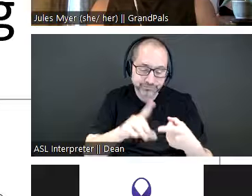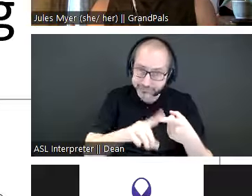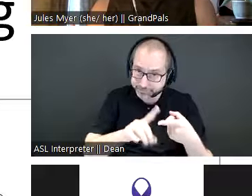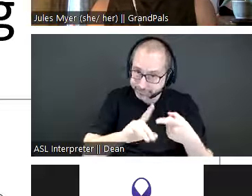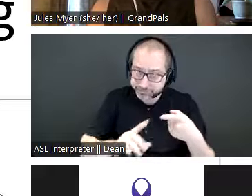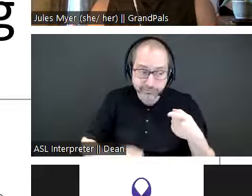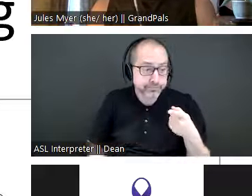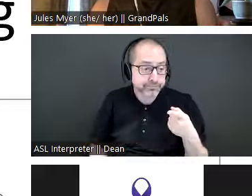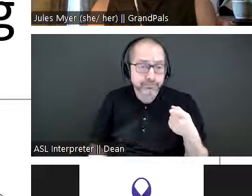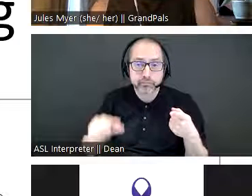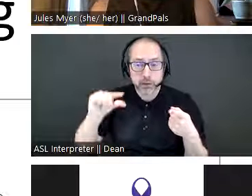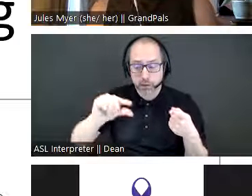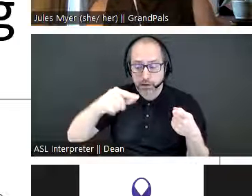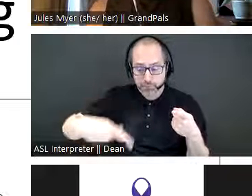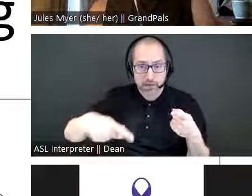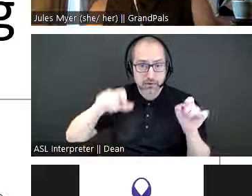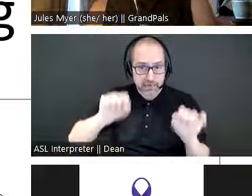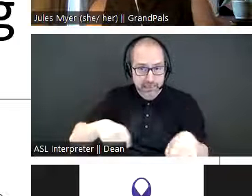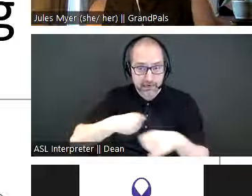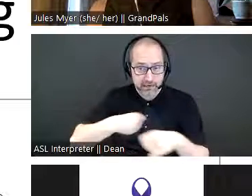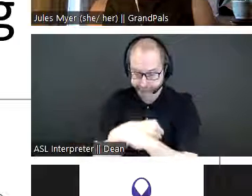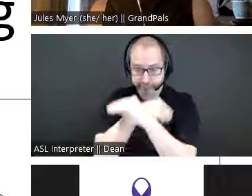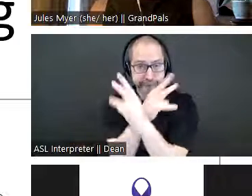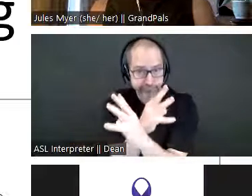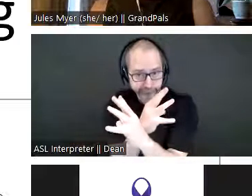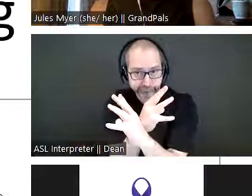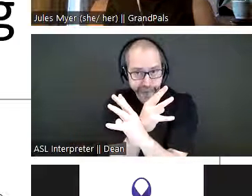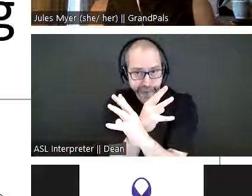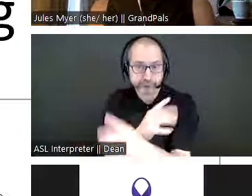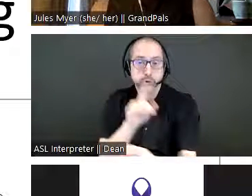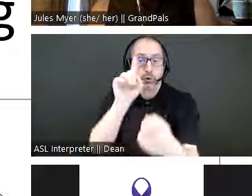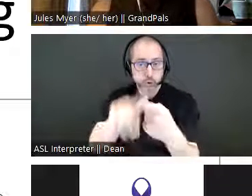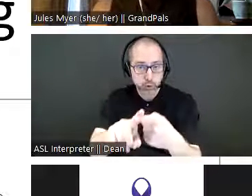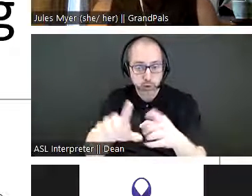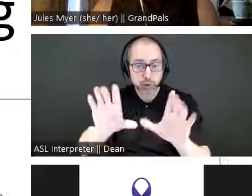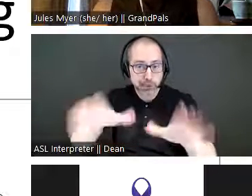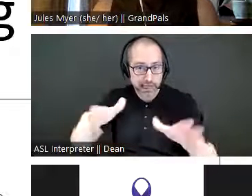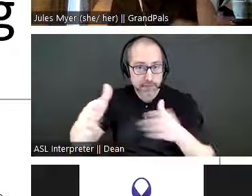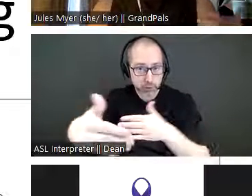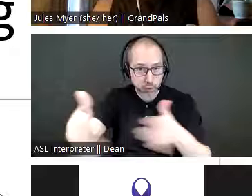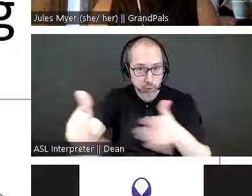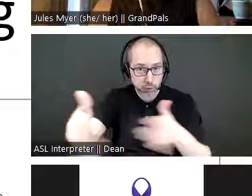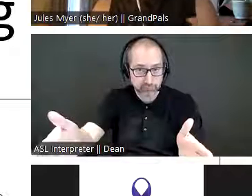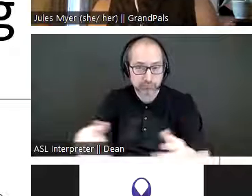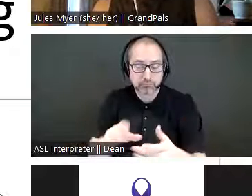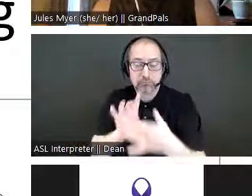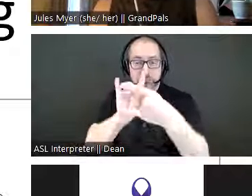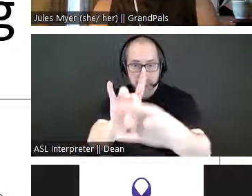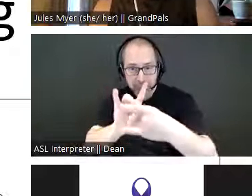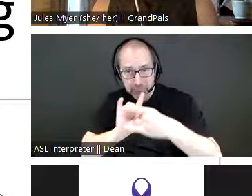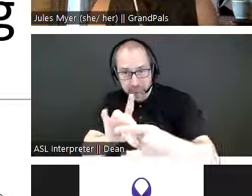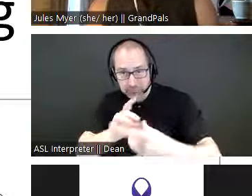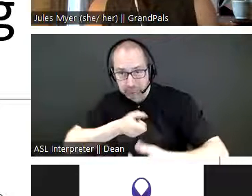the GrandPals are able to video conference into a physical classroom and share stories and build connections that